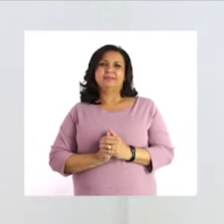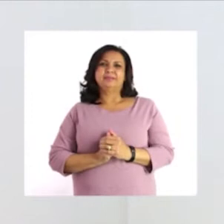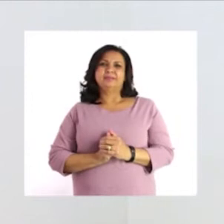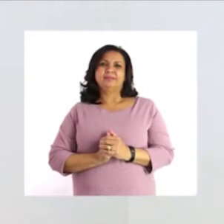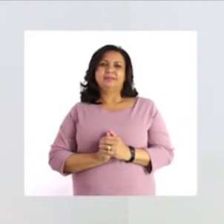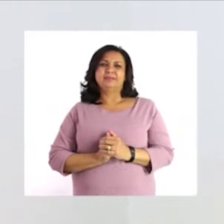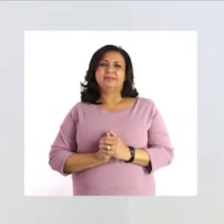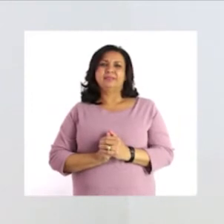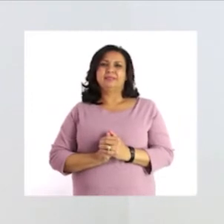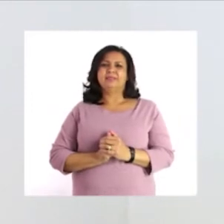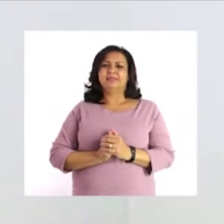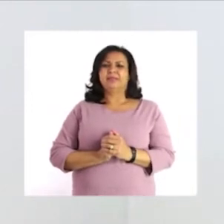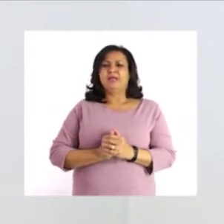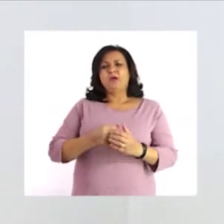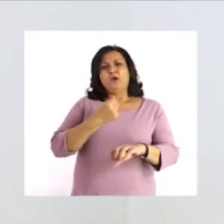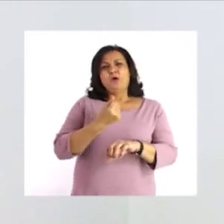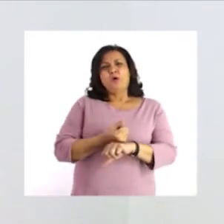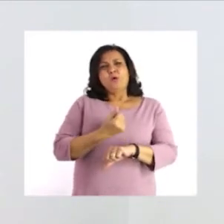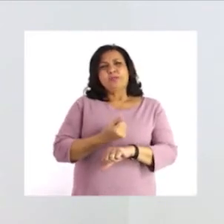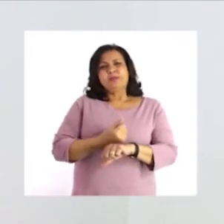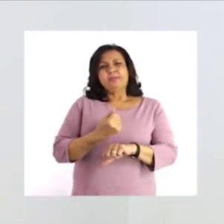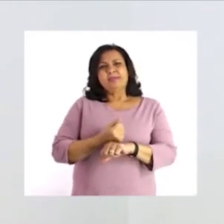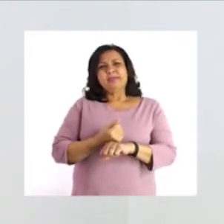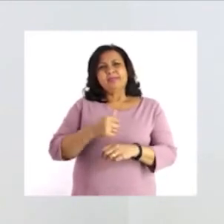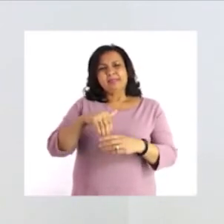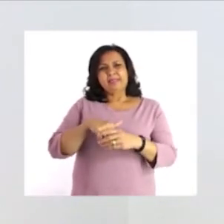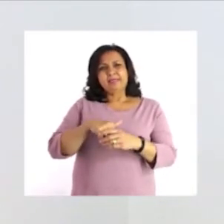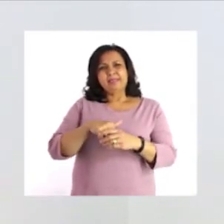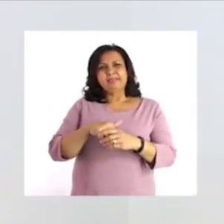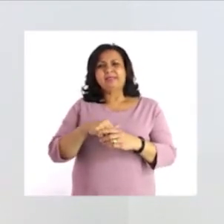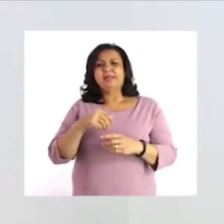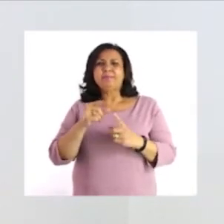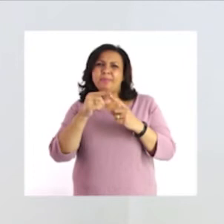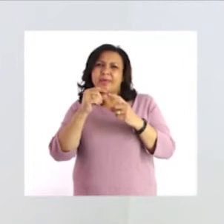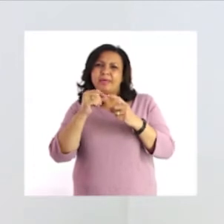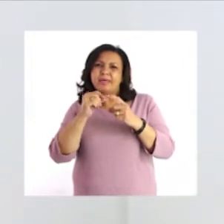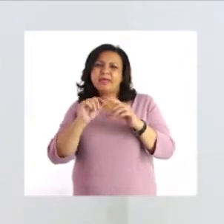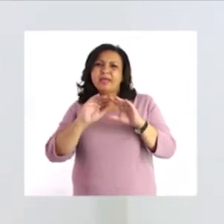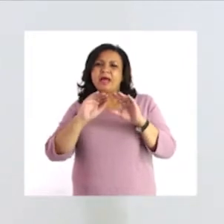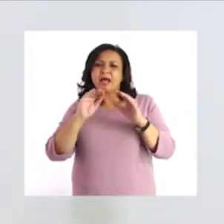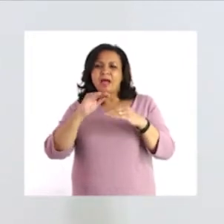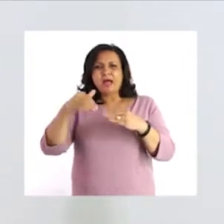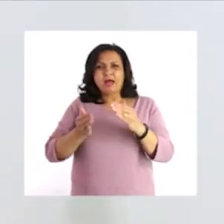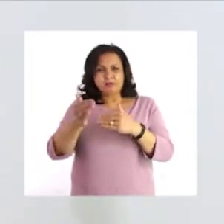A watermelon on the inside is pink and on the outside it's green.